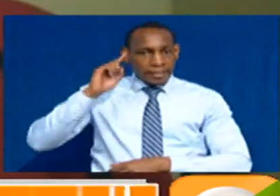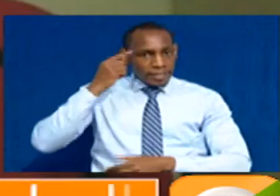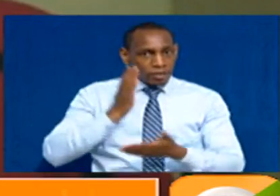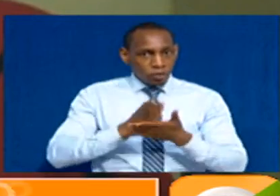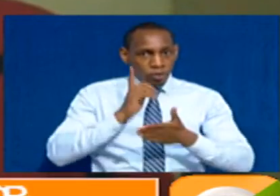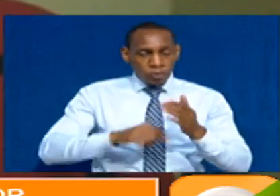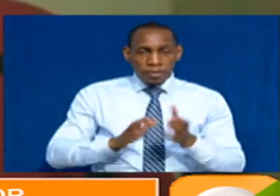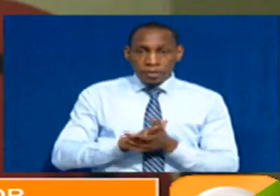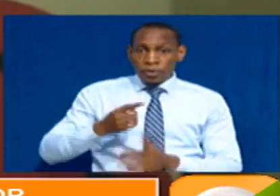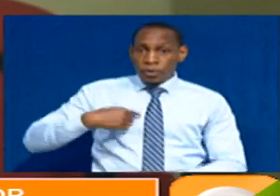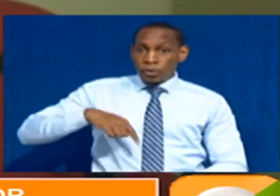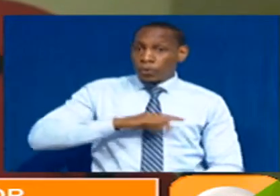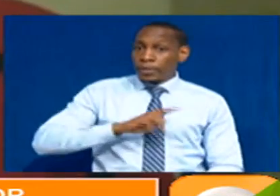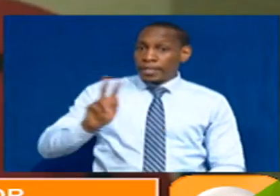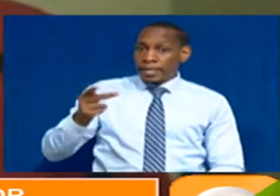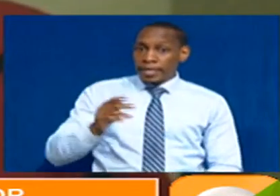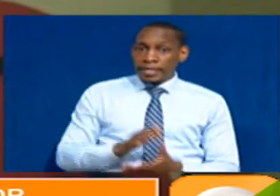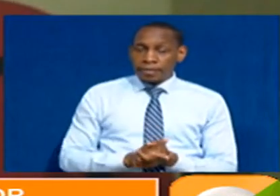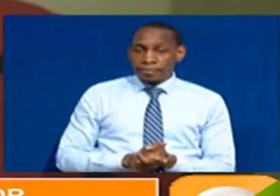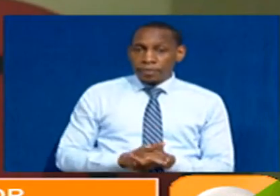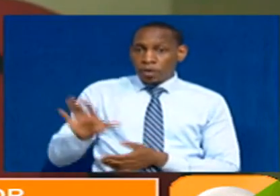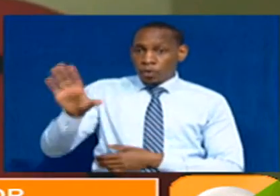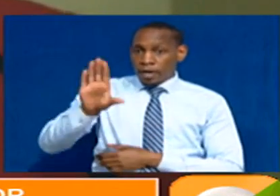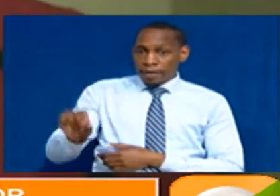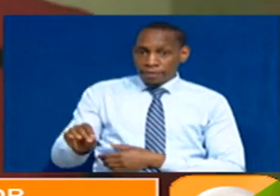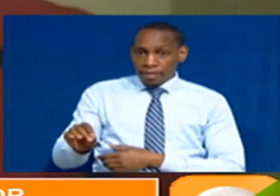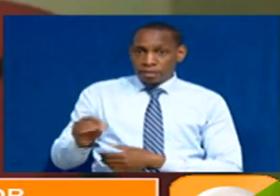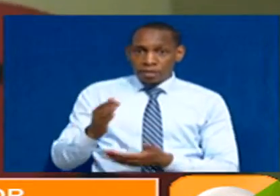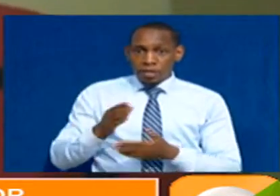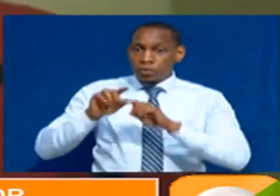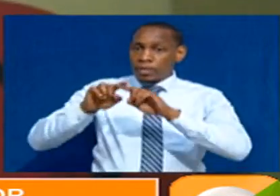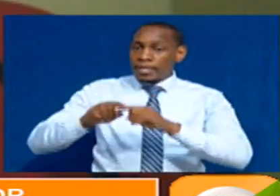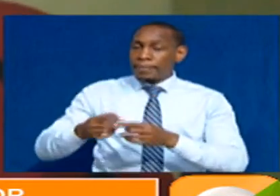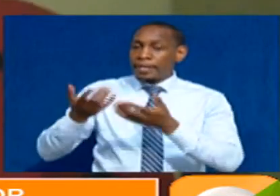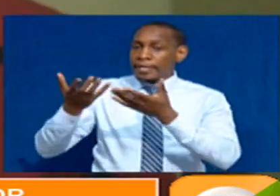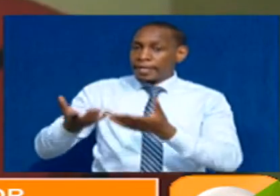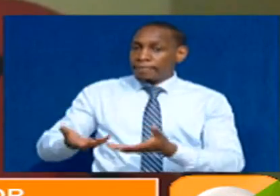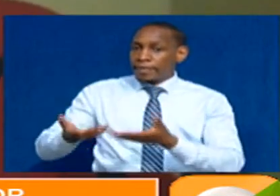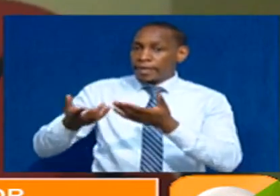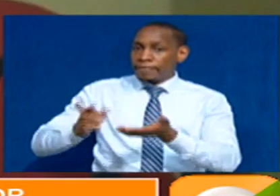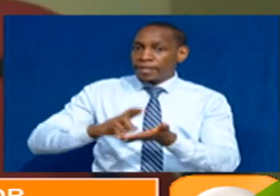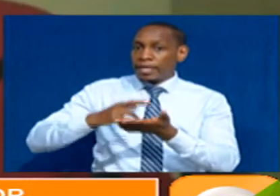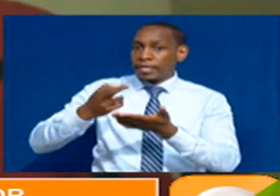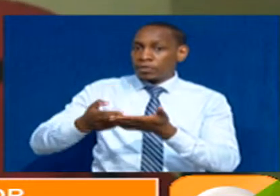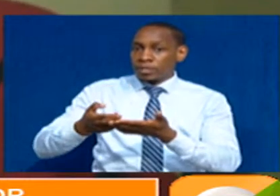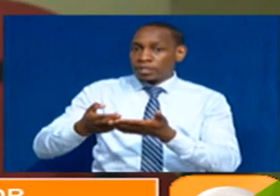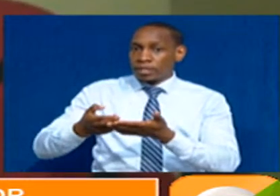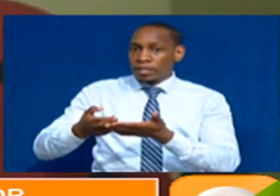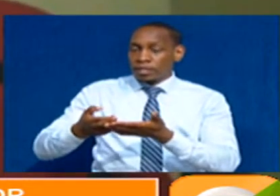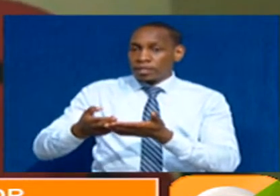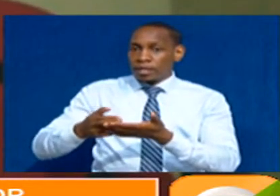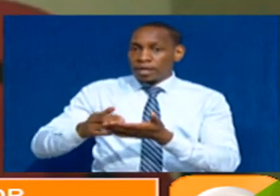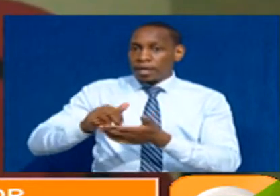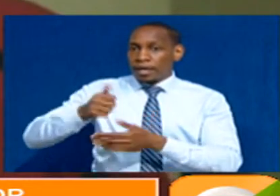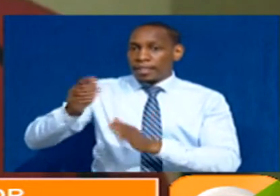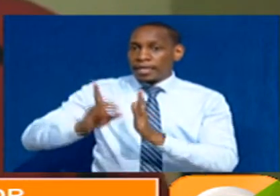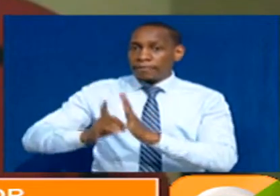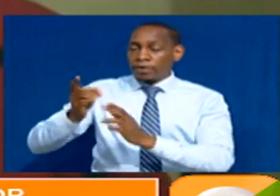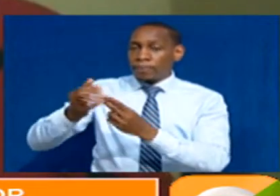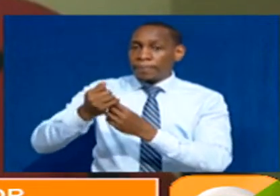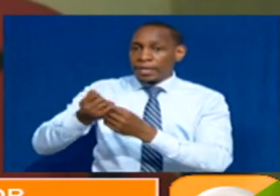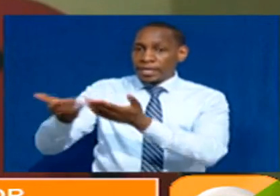fact that as a country in this continent, we are still over-dependent on resources by external development